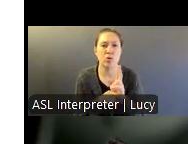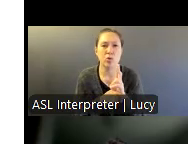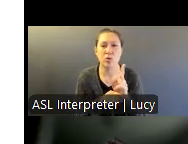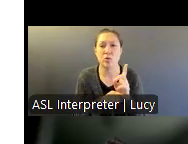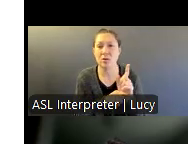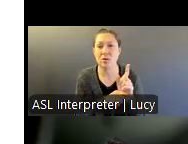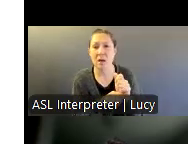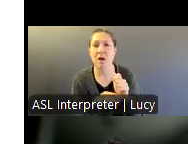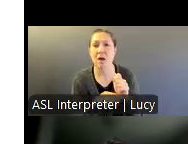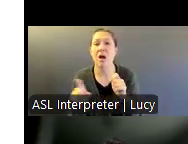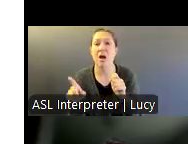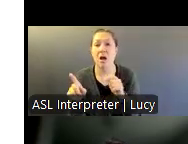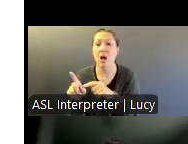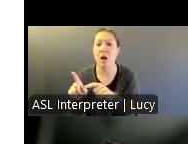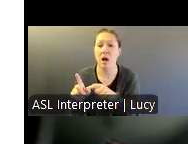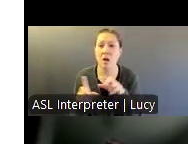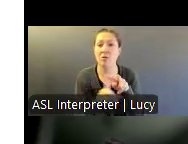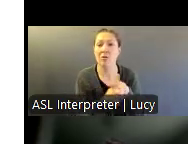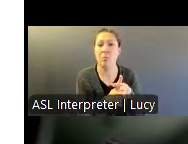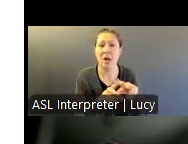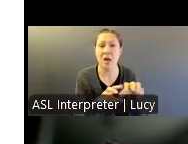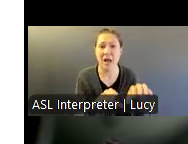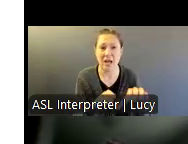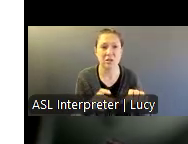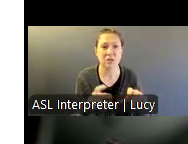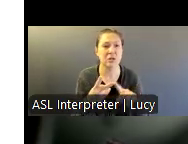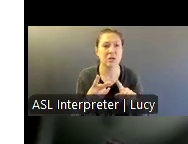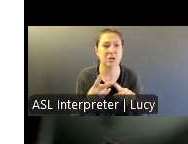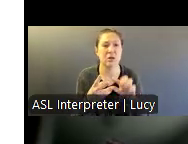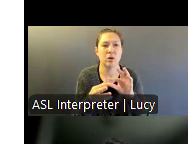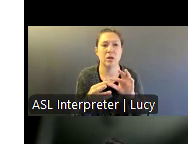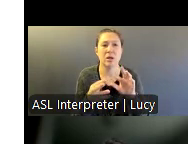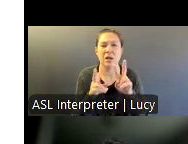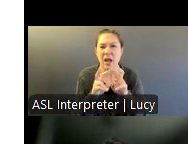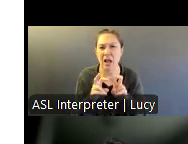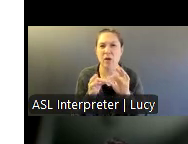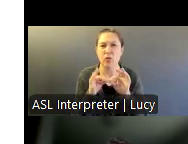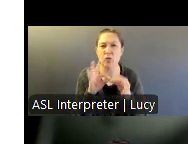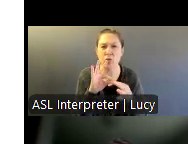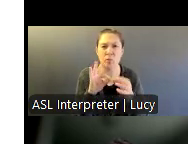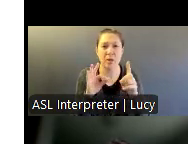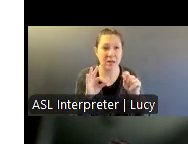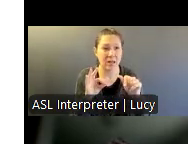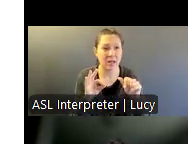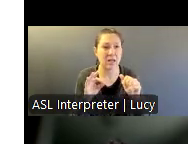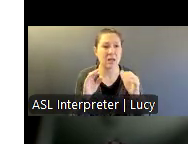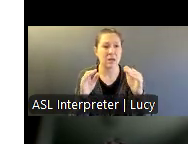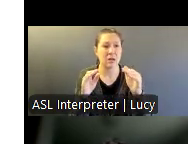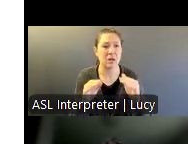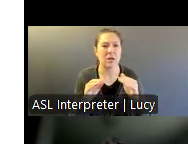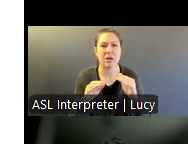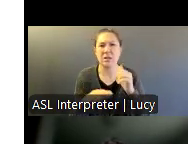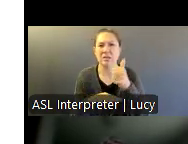data, then prioritize based on that analysis, act on it,